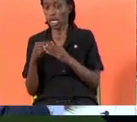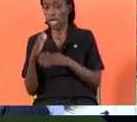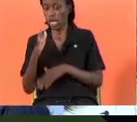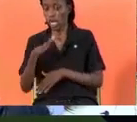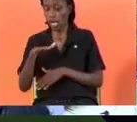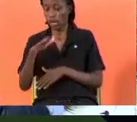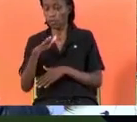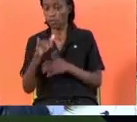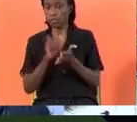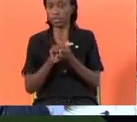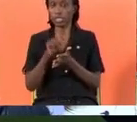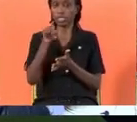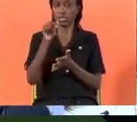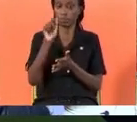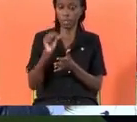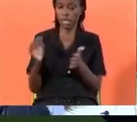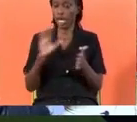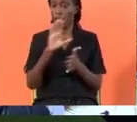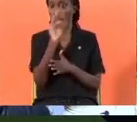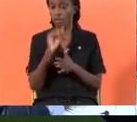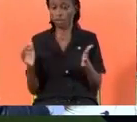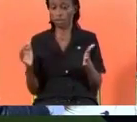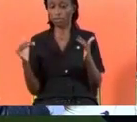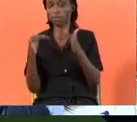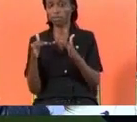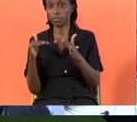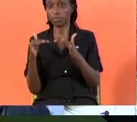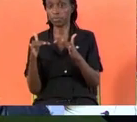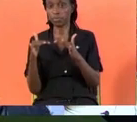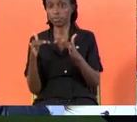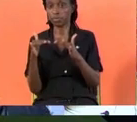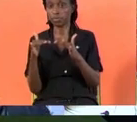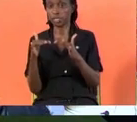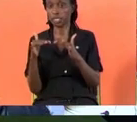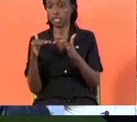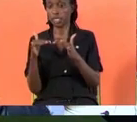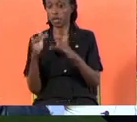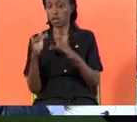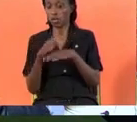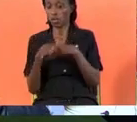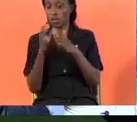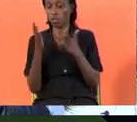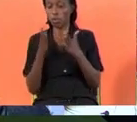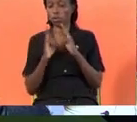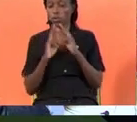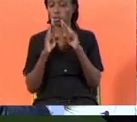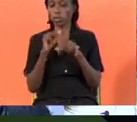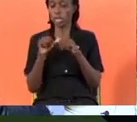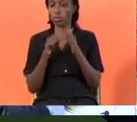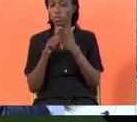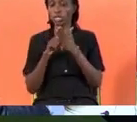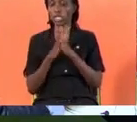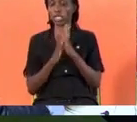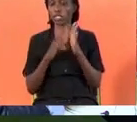is a Pan-African platform for investigative journalism and reporting on death and development,